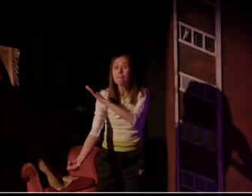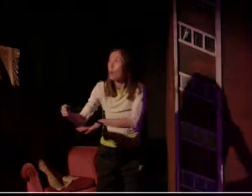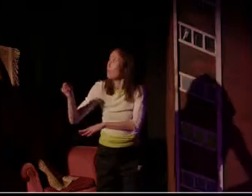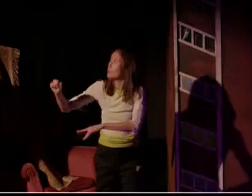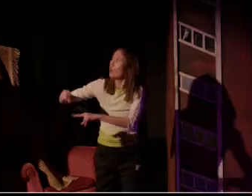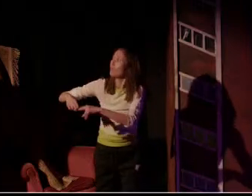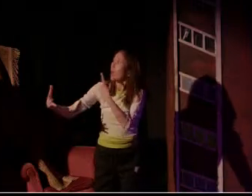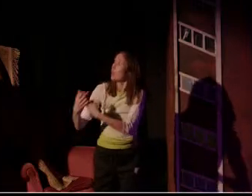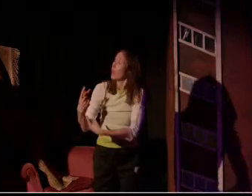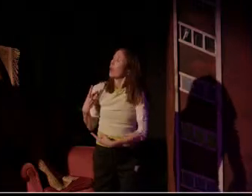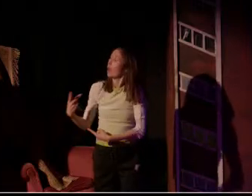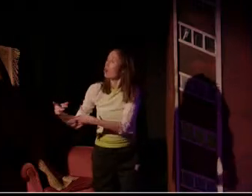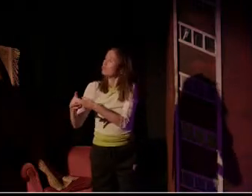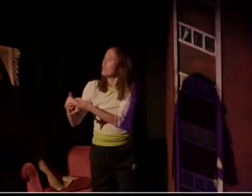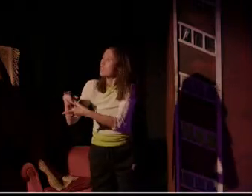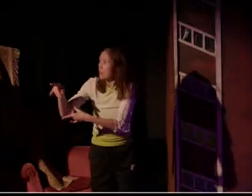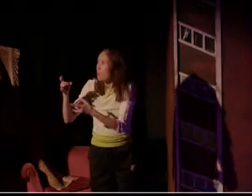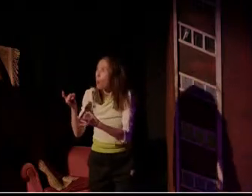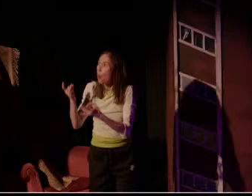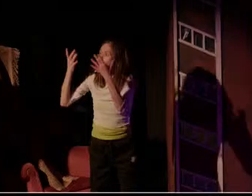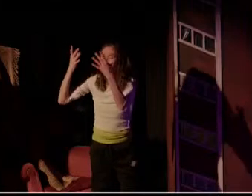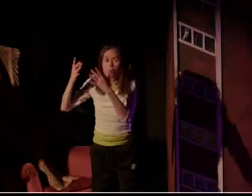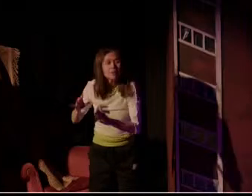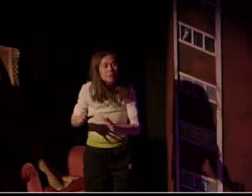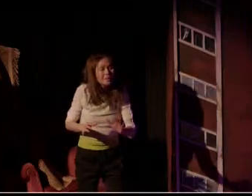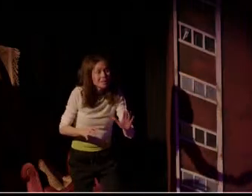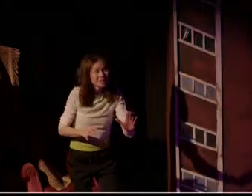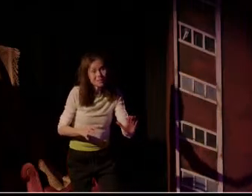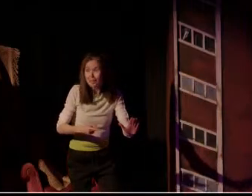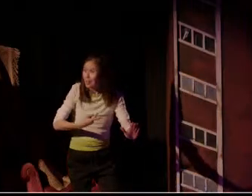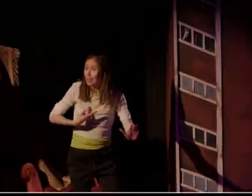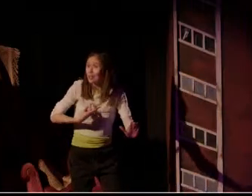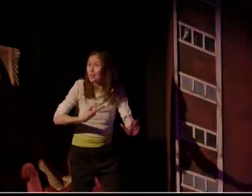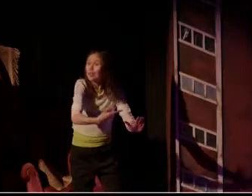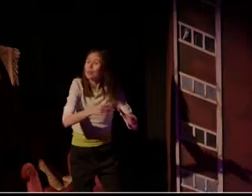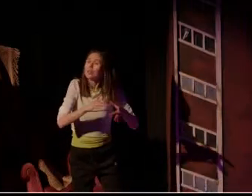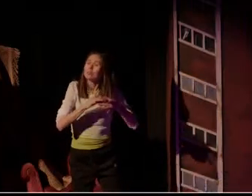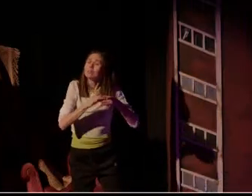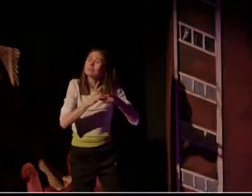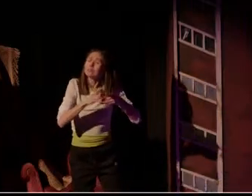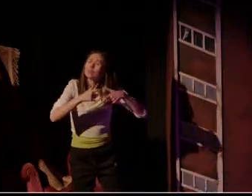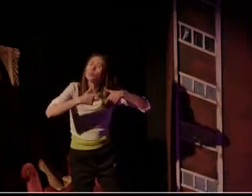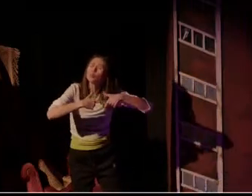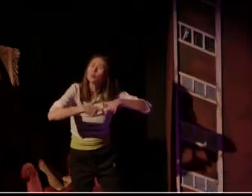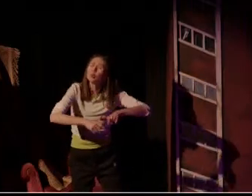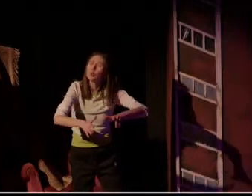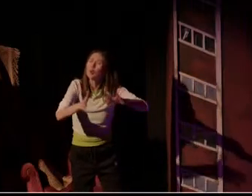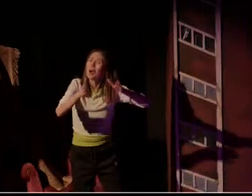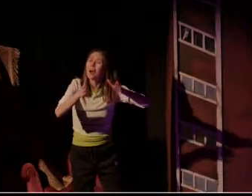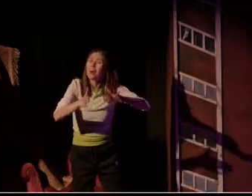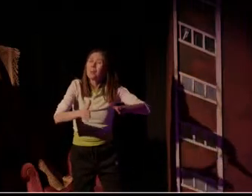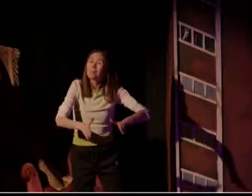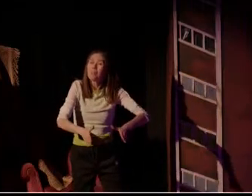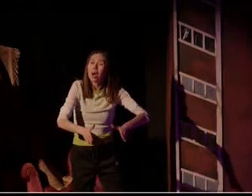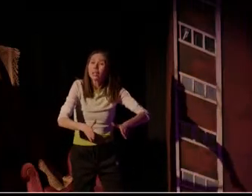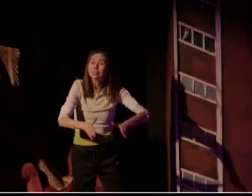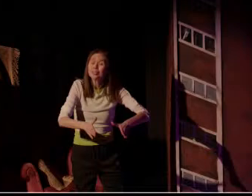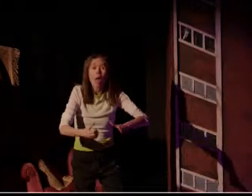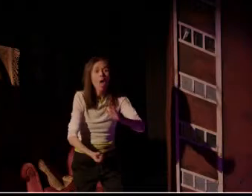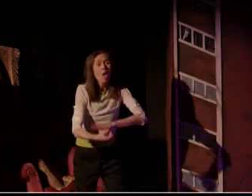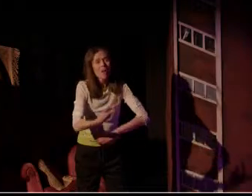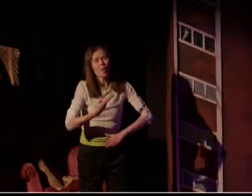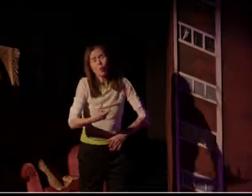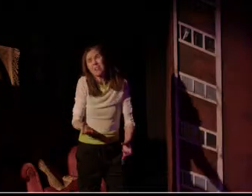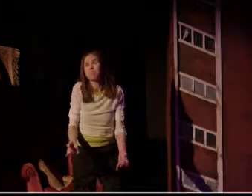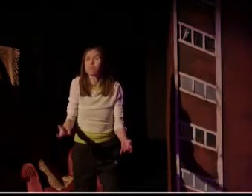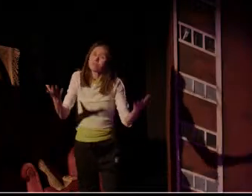out? We cannot fail unless we give up on our faith. Then let nature crush the sides of the earth together